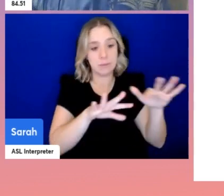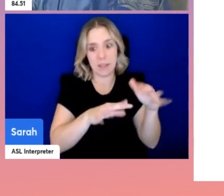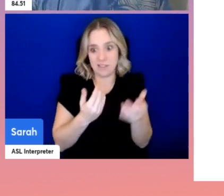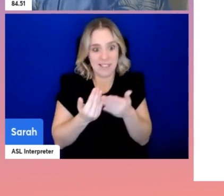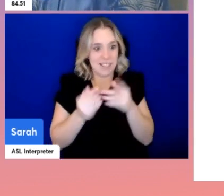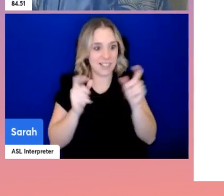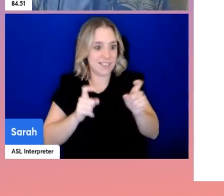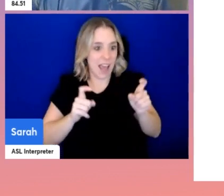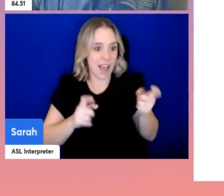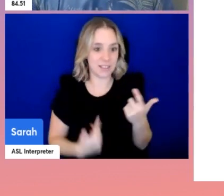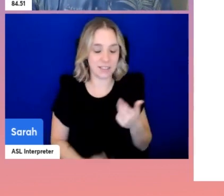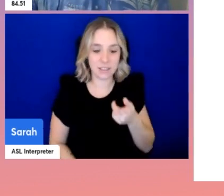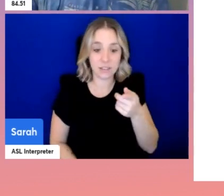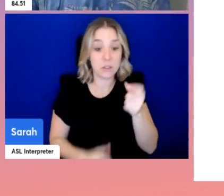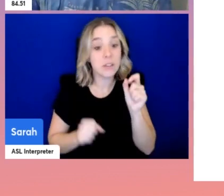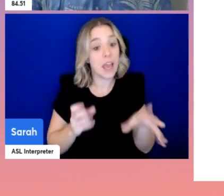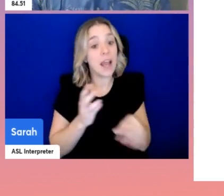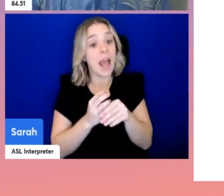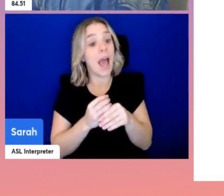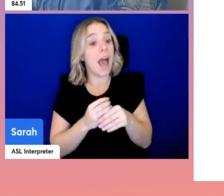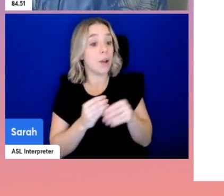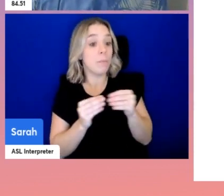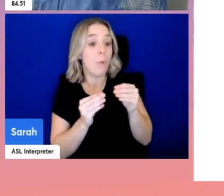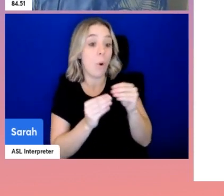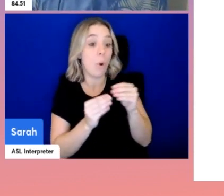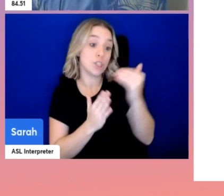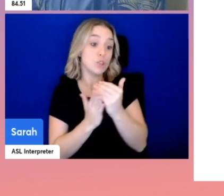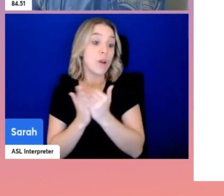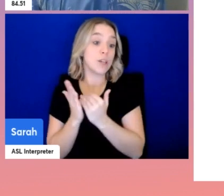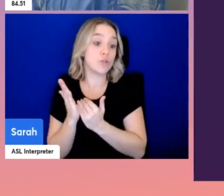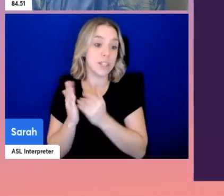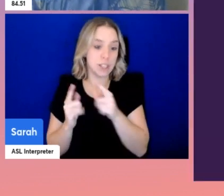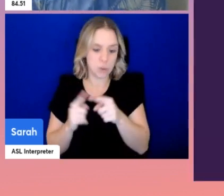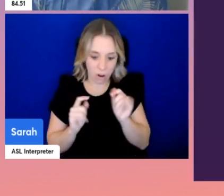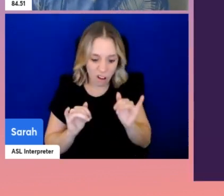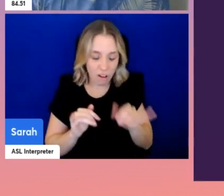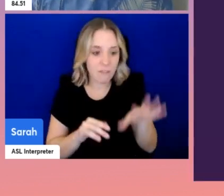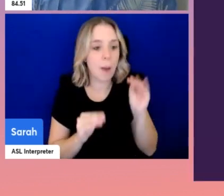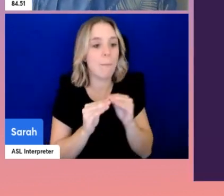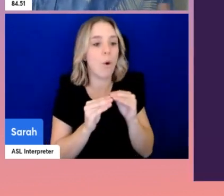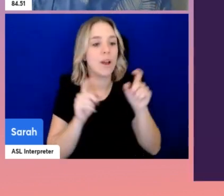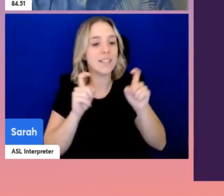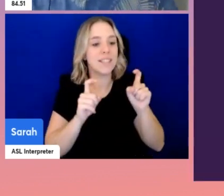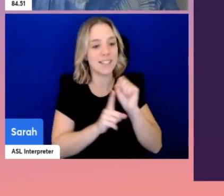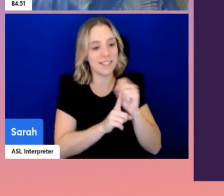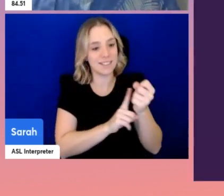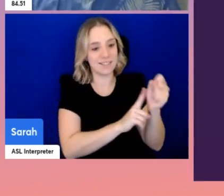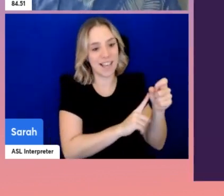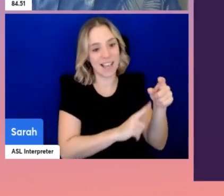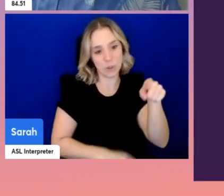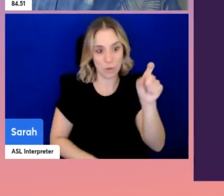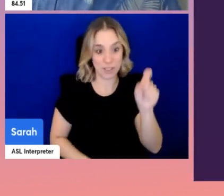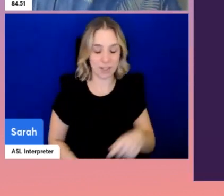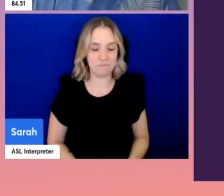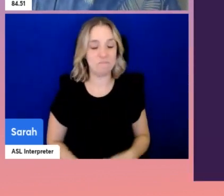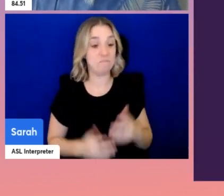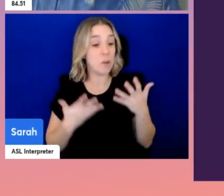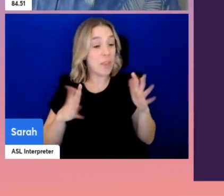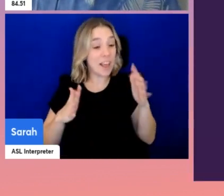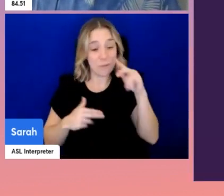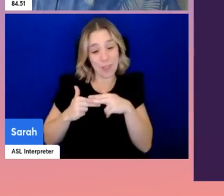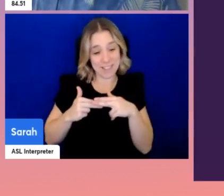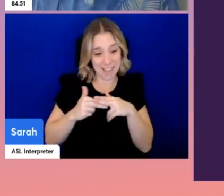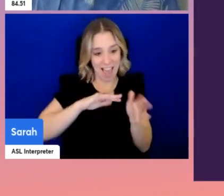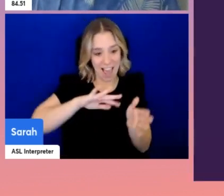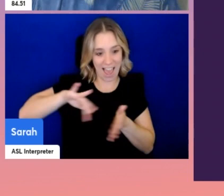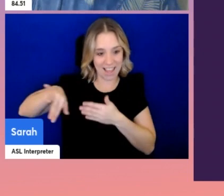add additional directories as you uncover more test cases that you need. So that is it for the slides. Now I'm